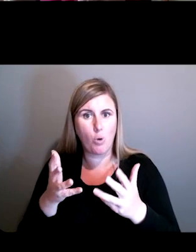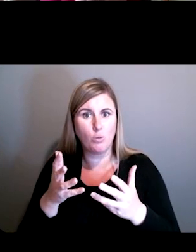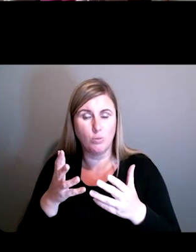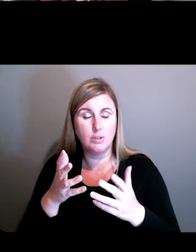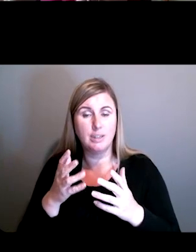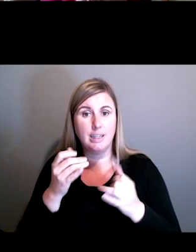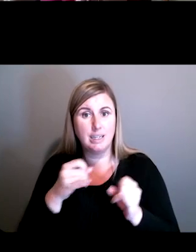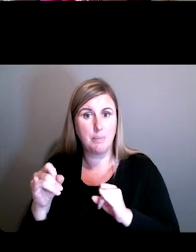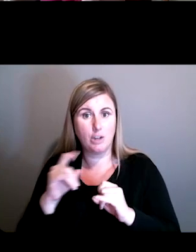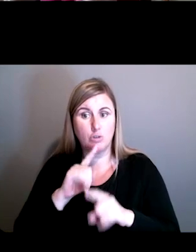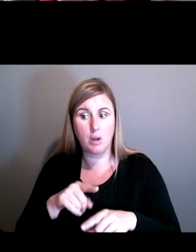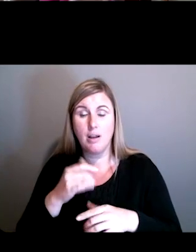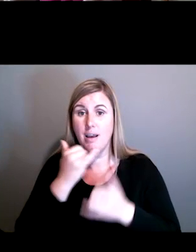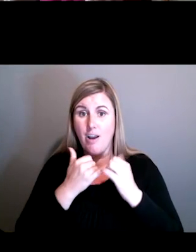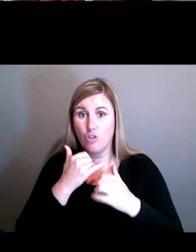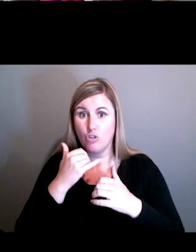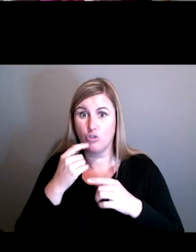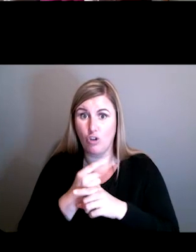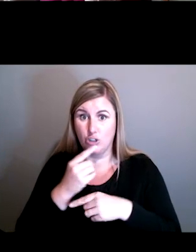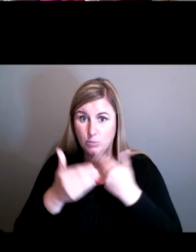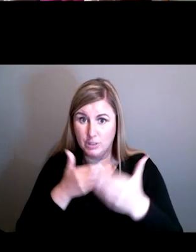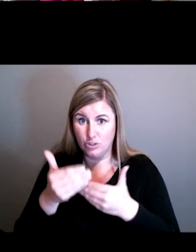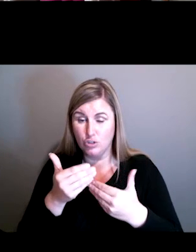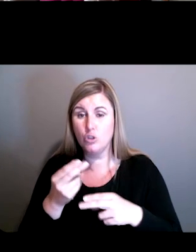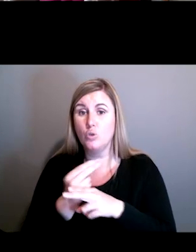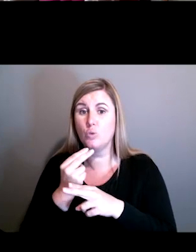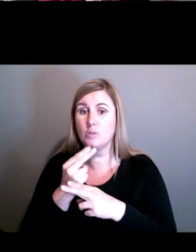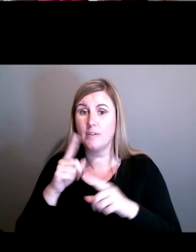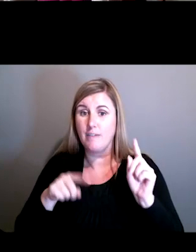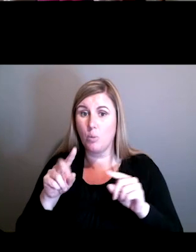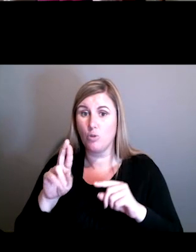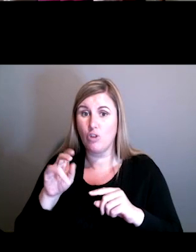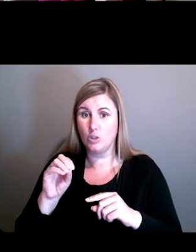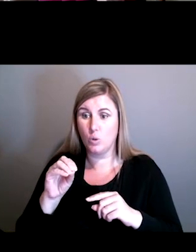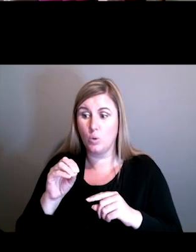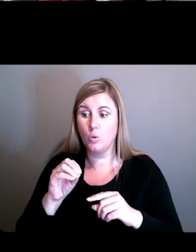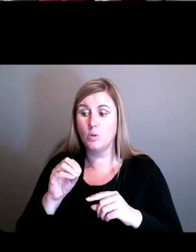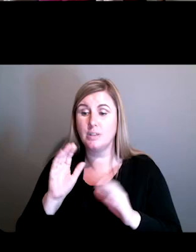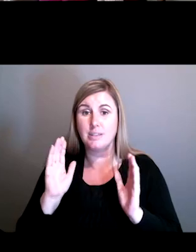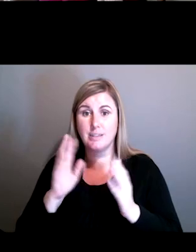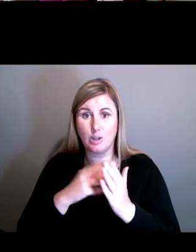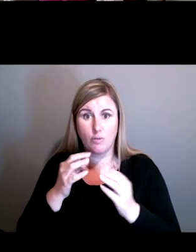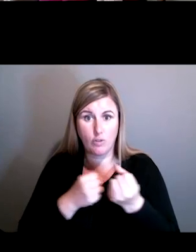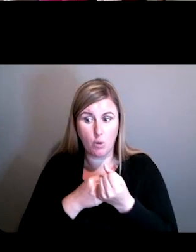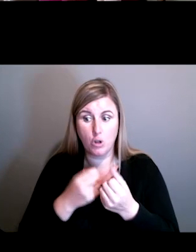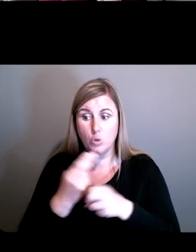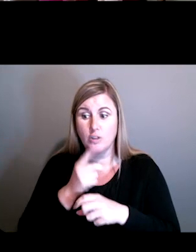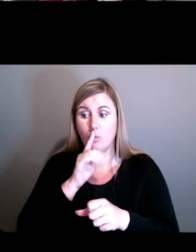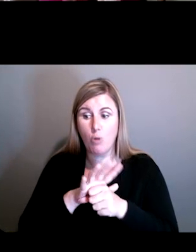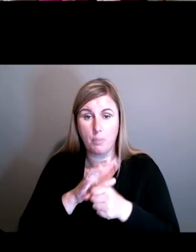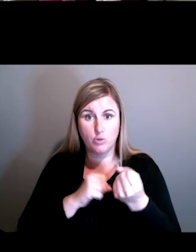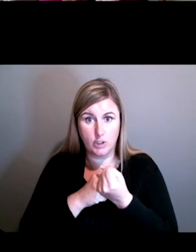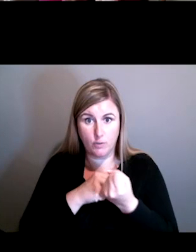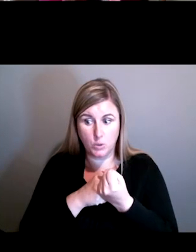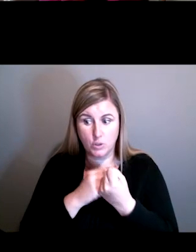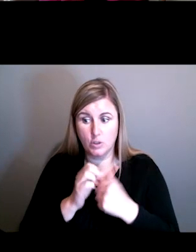error correction procedures, use of a variable ratio schedule of reinforcement, use of a promise reinforcer,